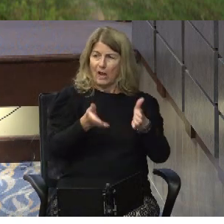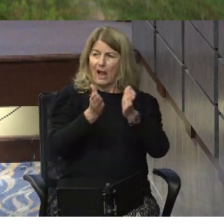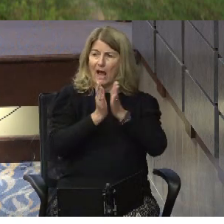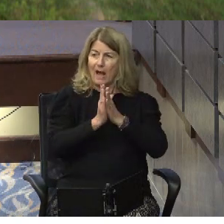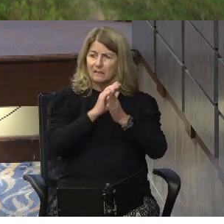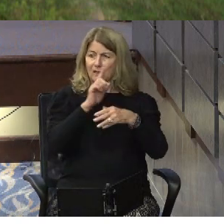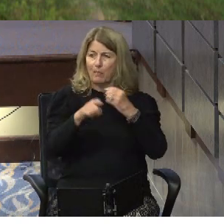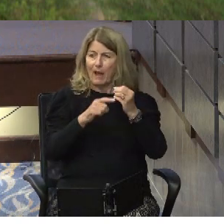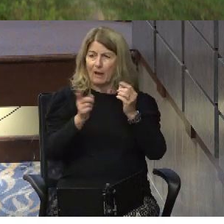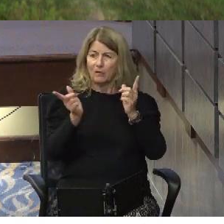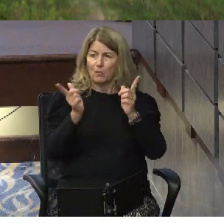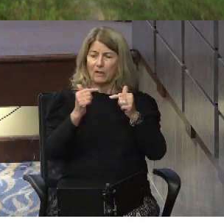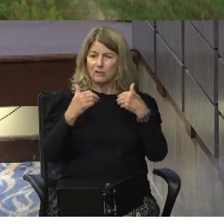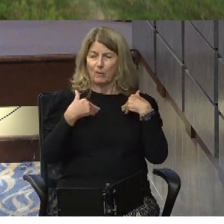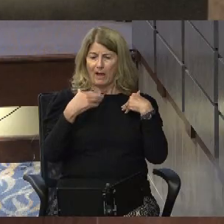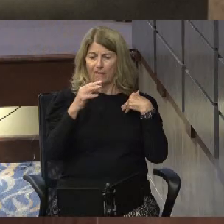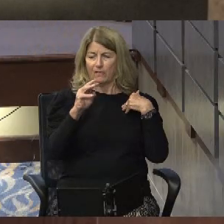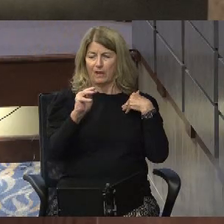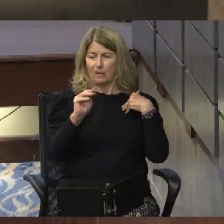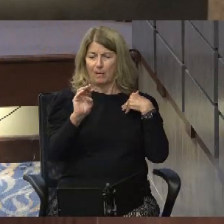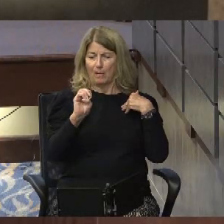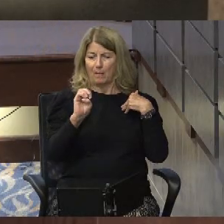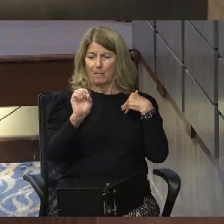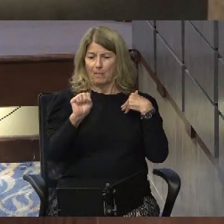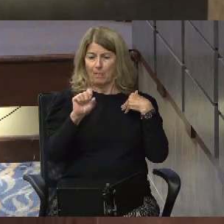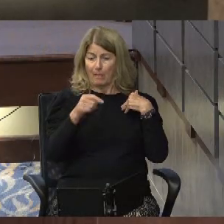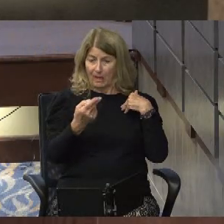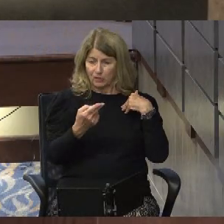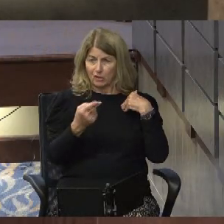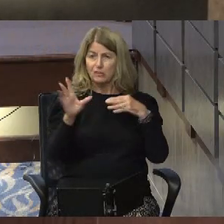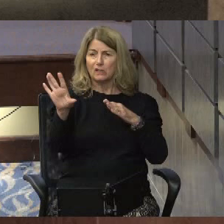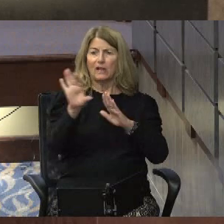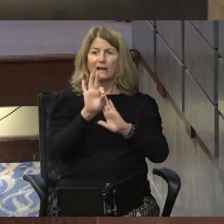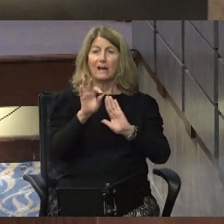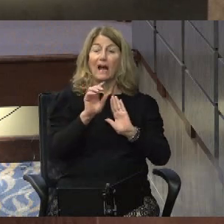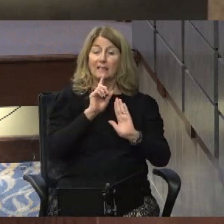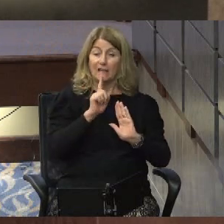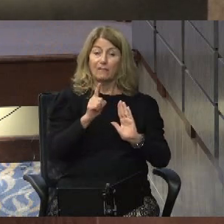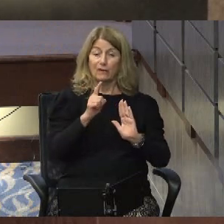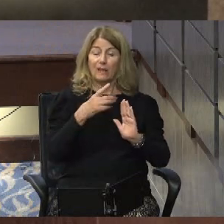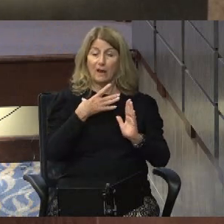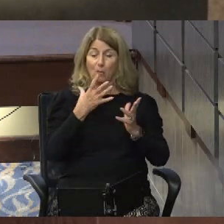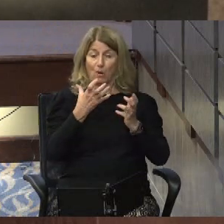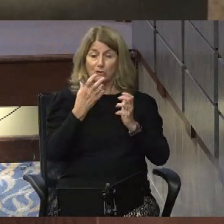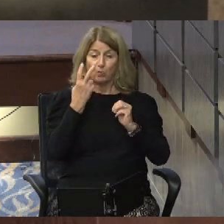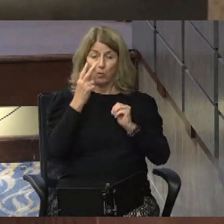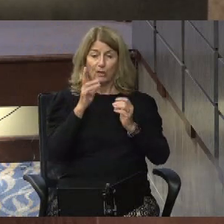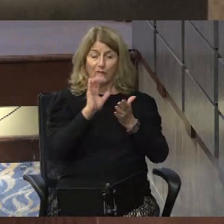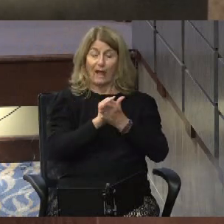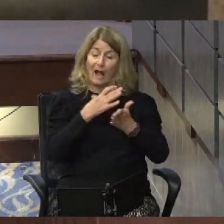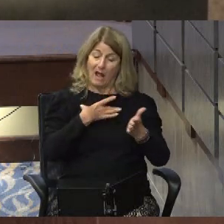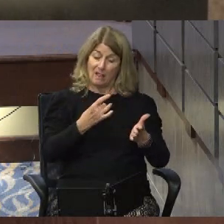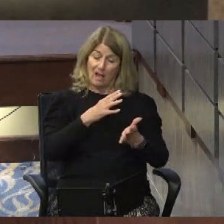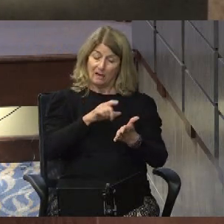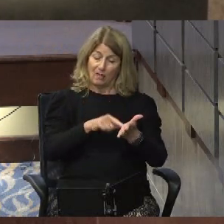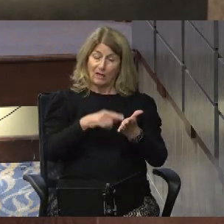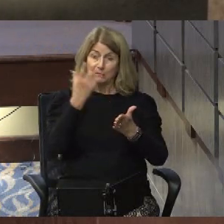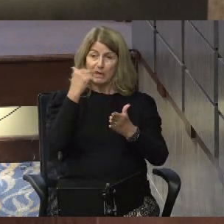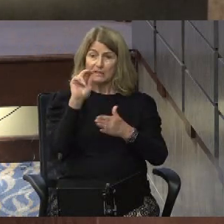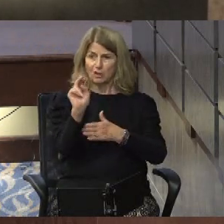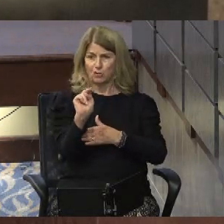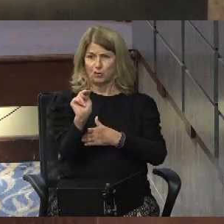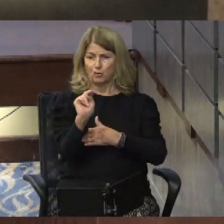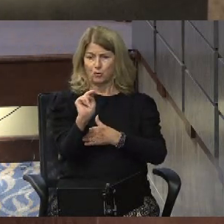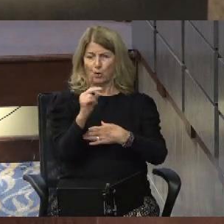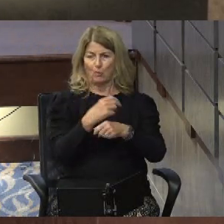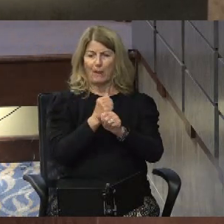selected, and I definitely want to try to take a look at it. I like this because it's neutral and it makes it